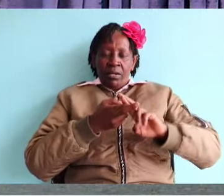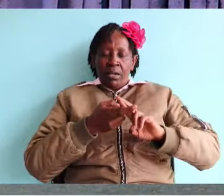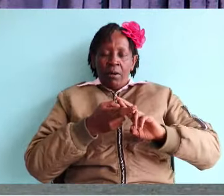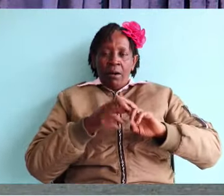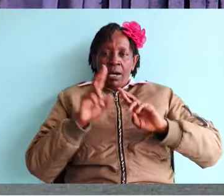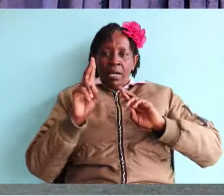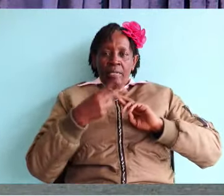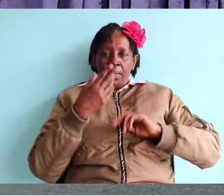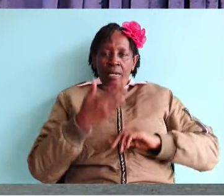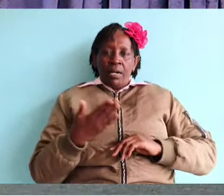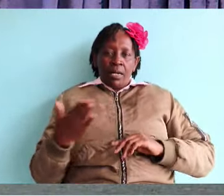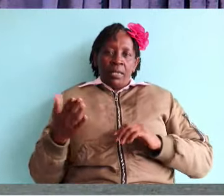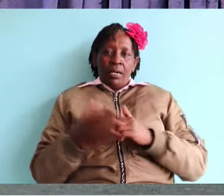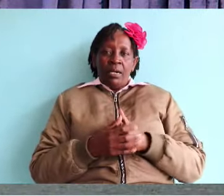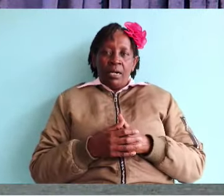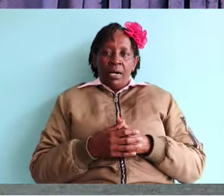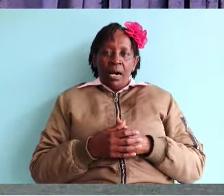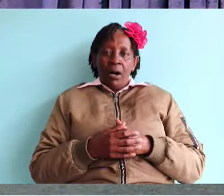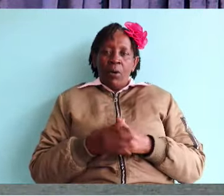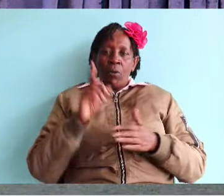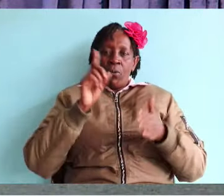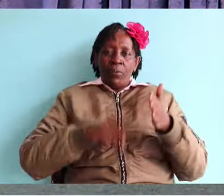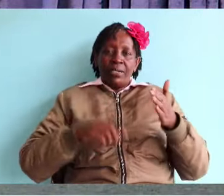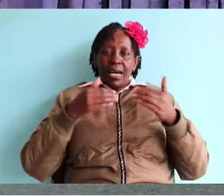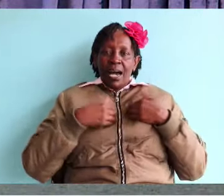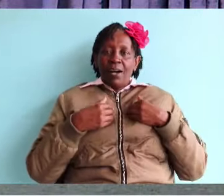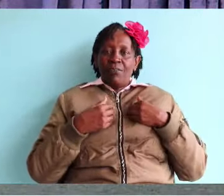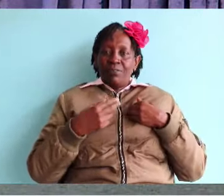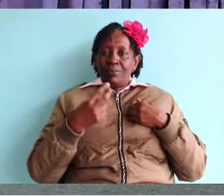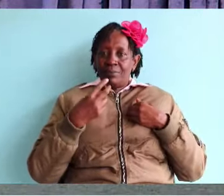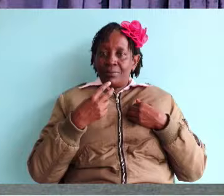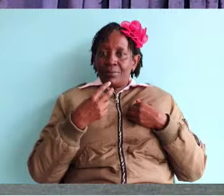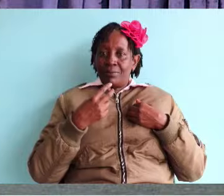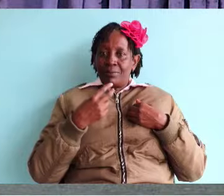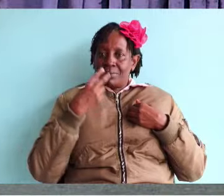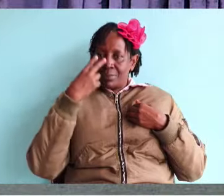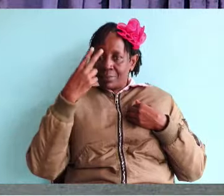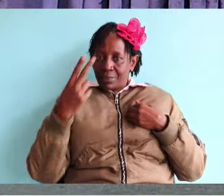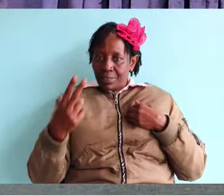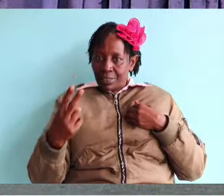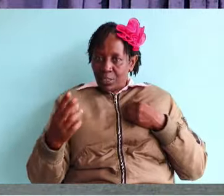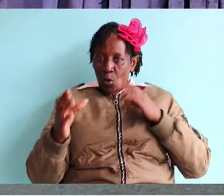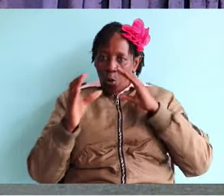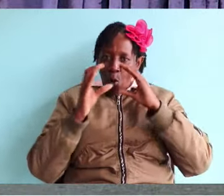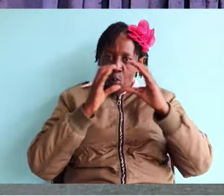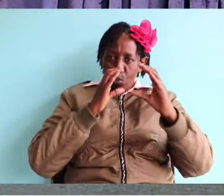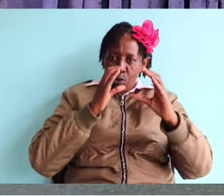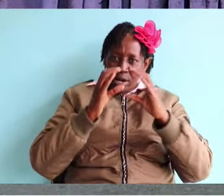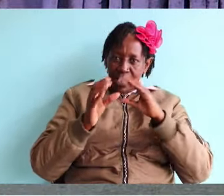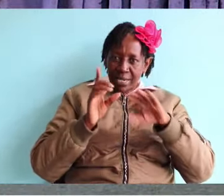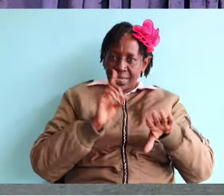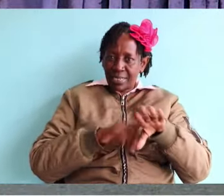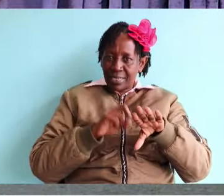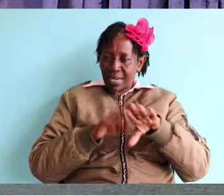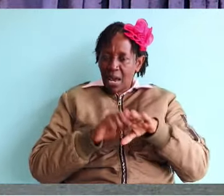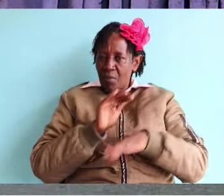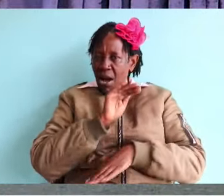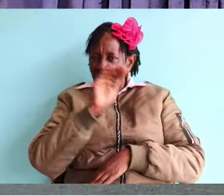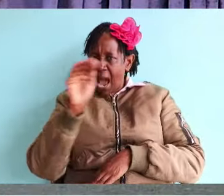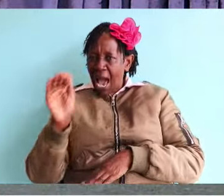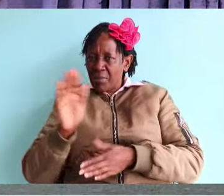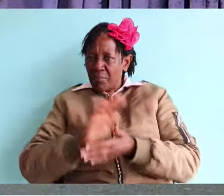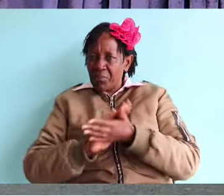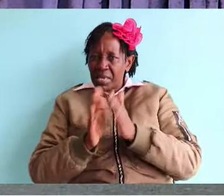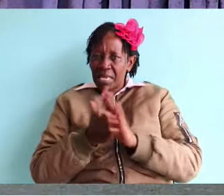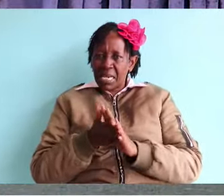also was what we have seen, speaking and acting in the opposite way. When he was asked to become king, and